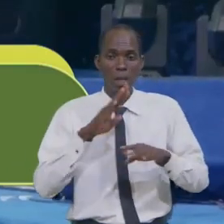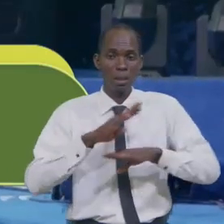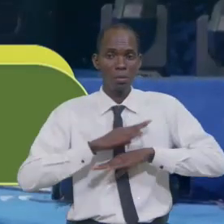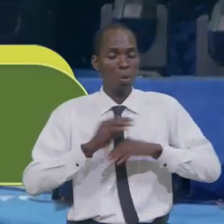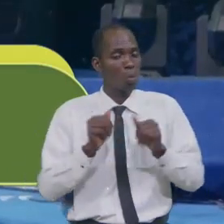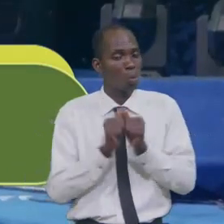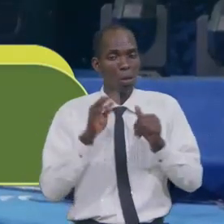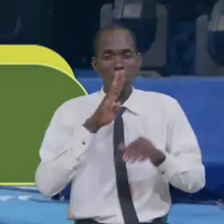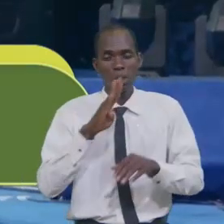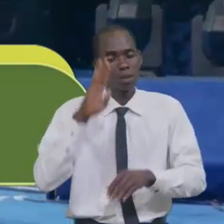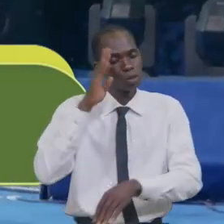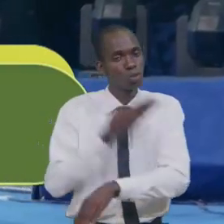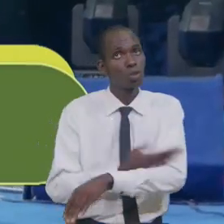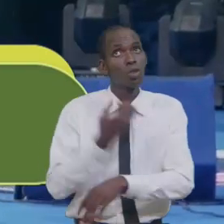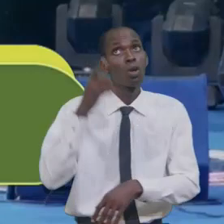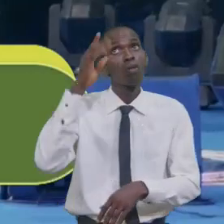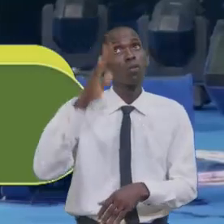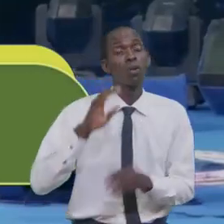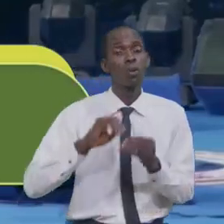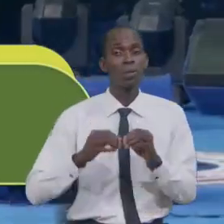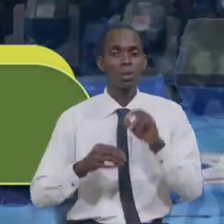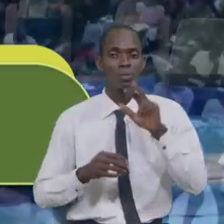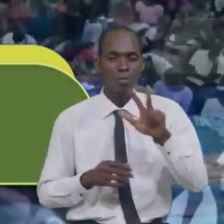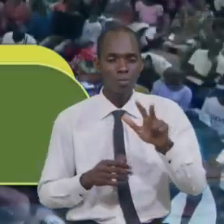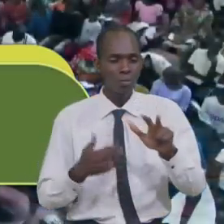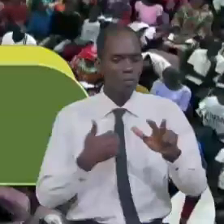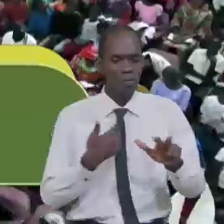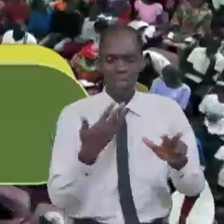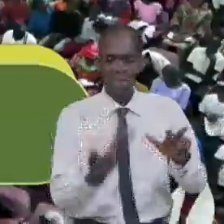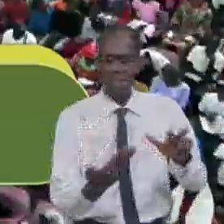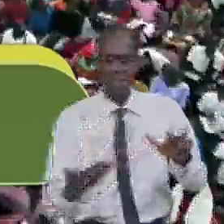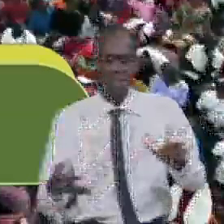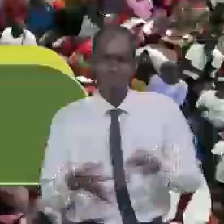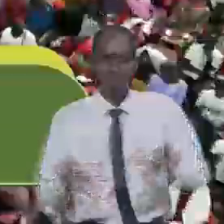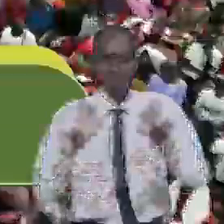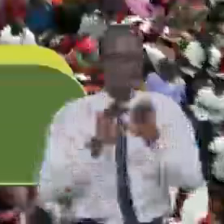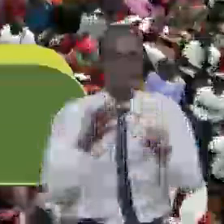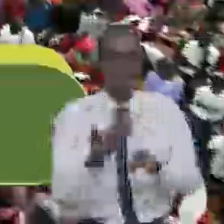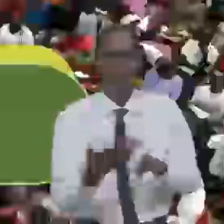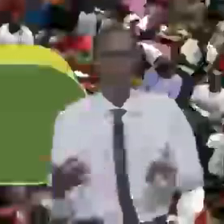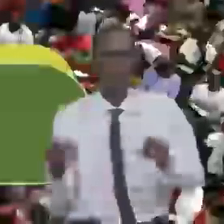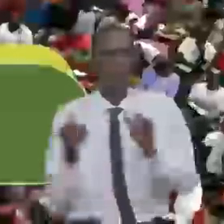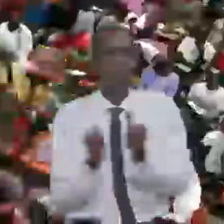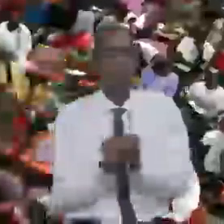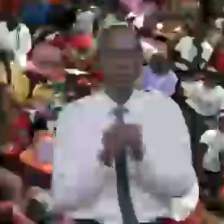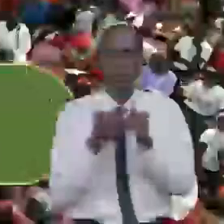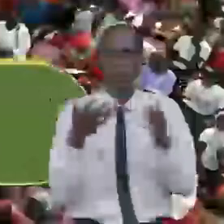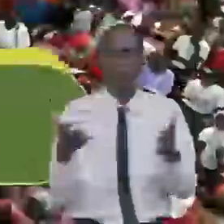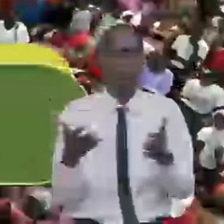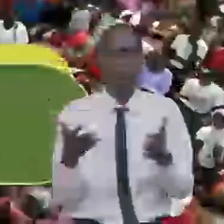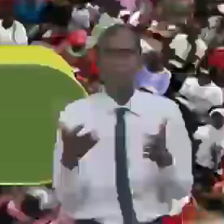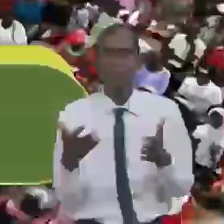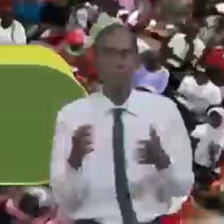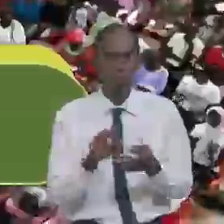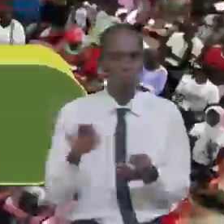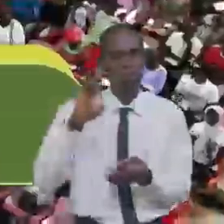substance without spirituality. Tangible things, touchable things, the things they have in life, that's mine.